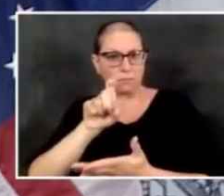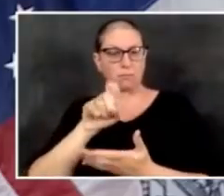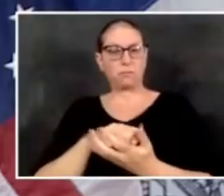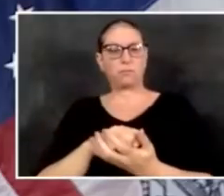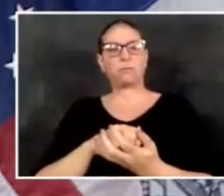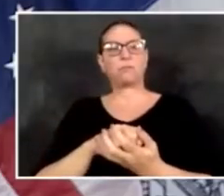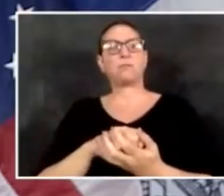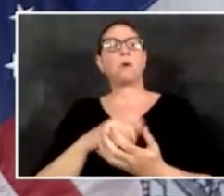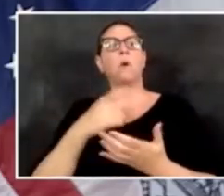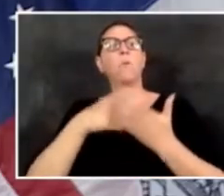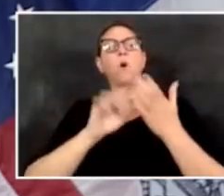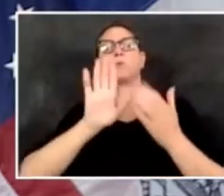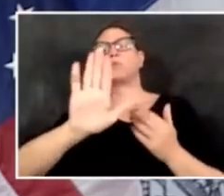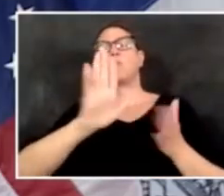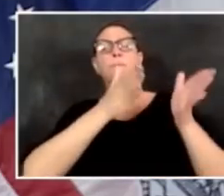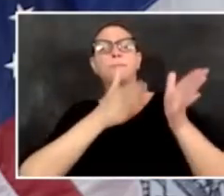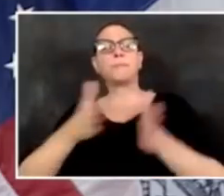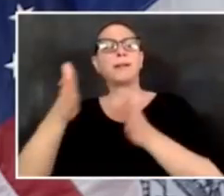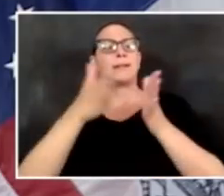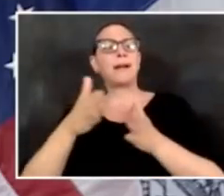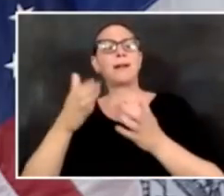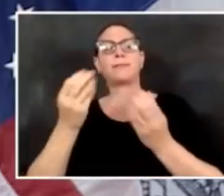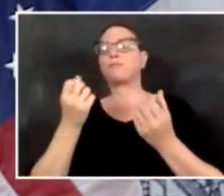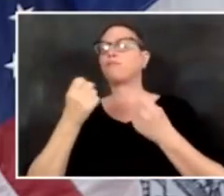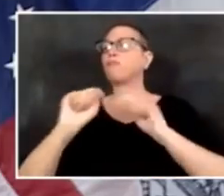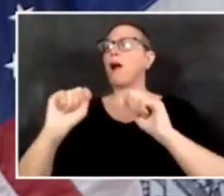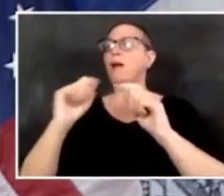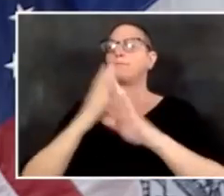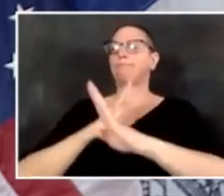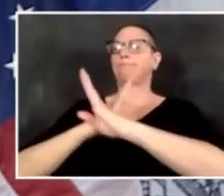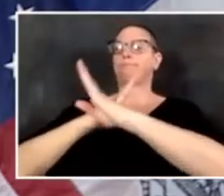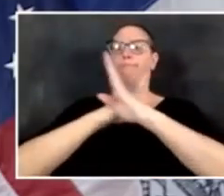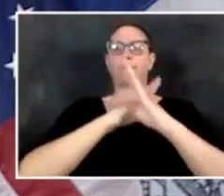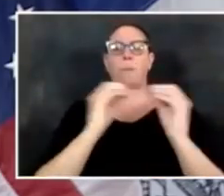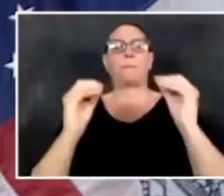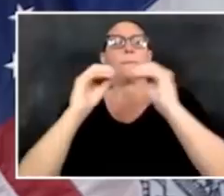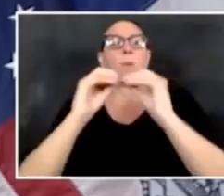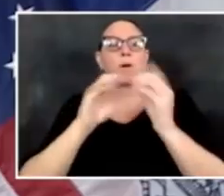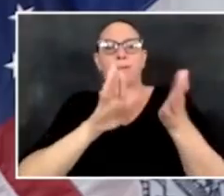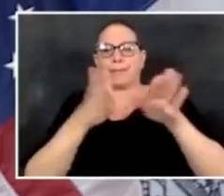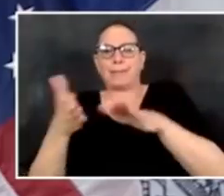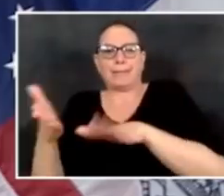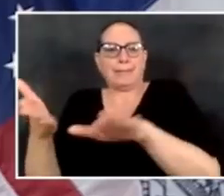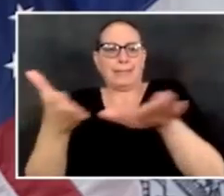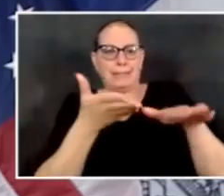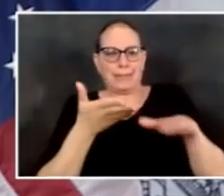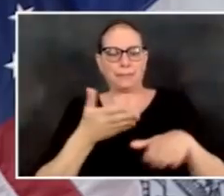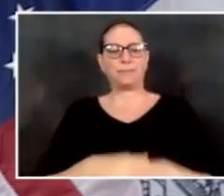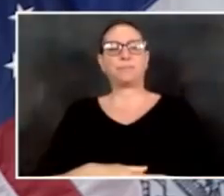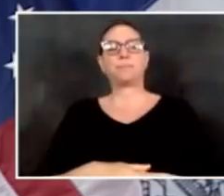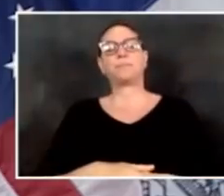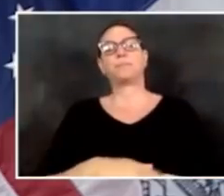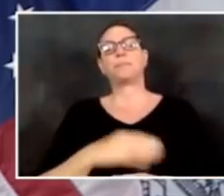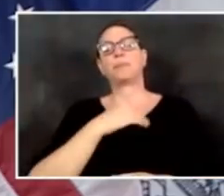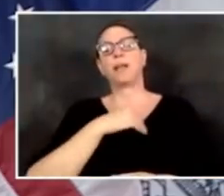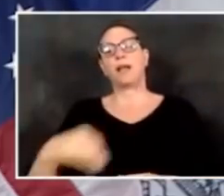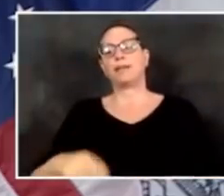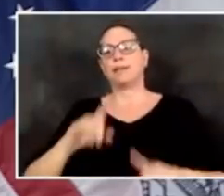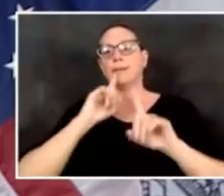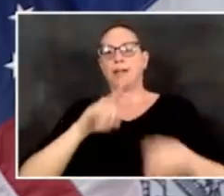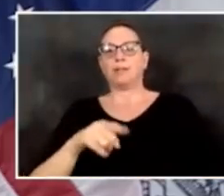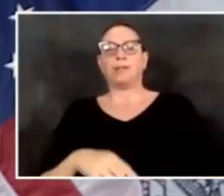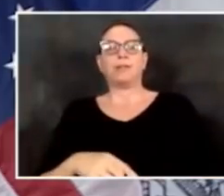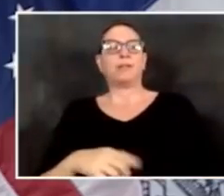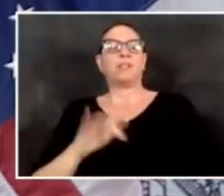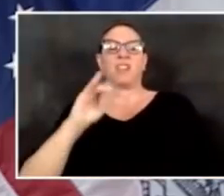on the subways and a potential real tragedy? Thank you, Shant. Look, it's horrible. It's horrible when we